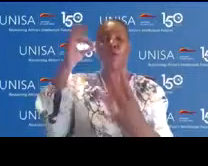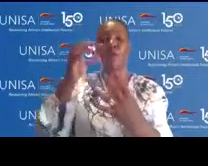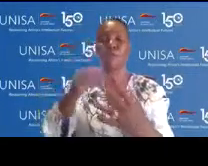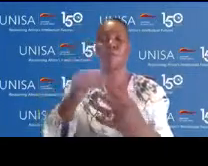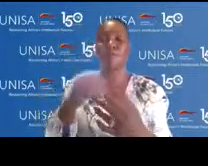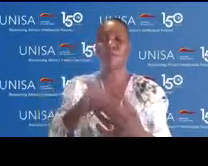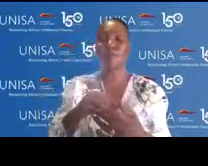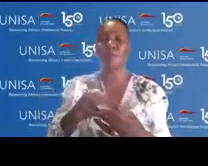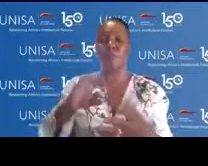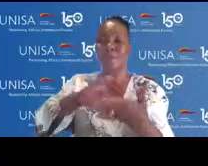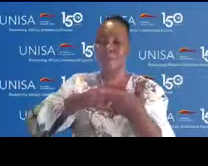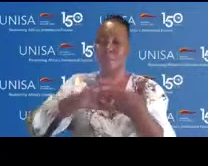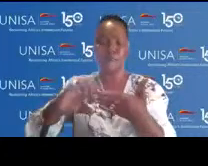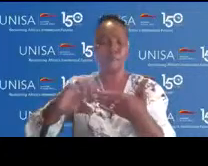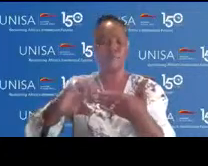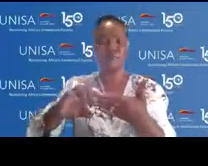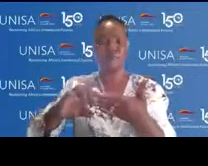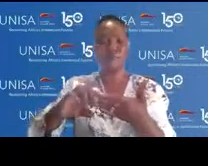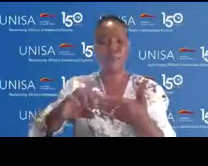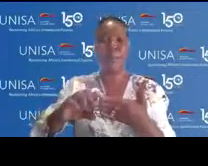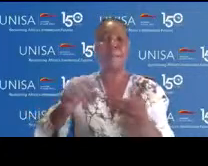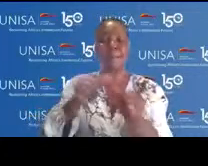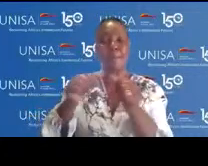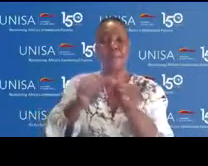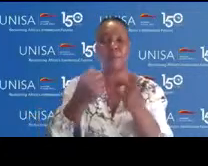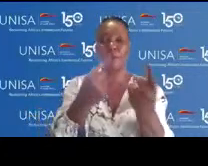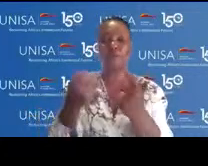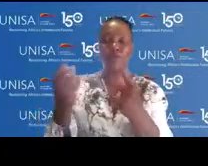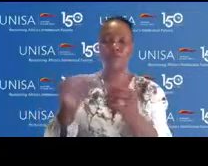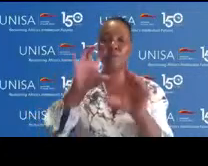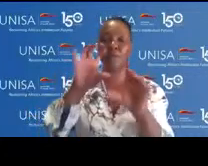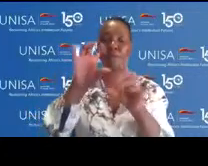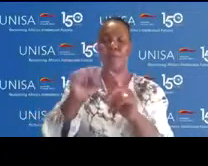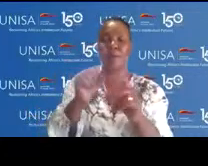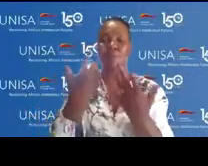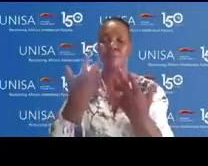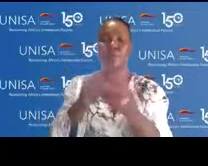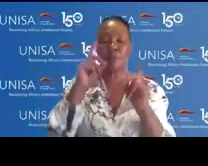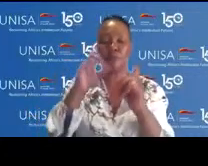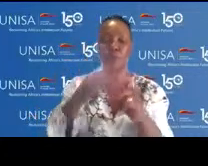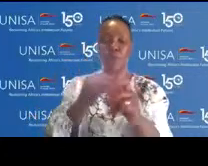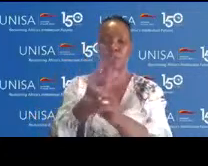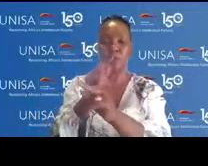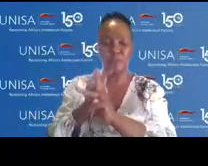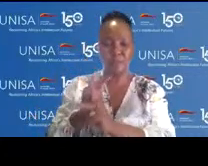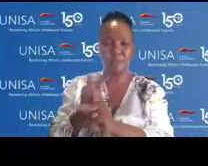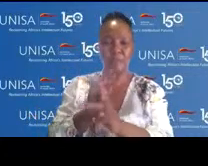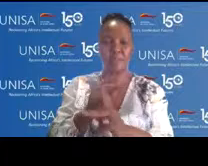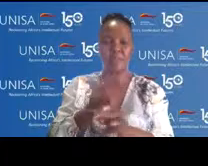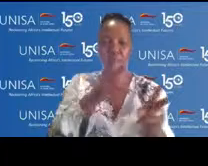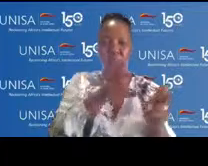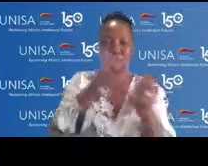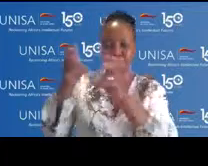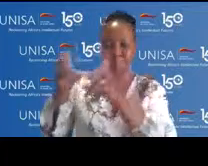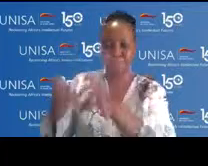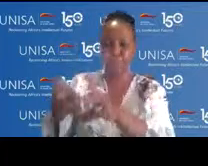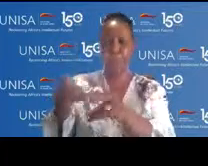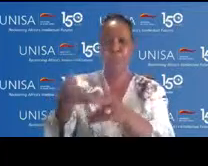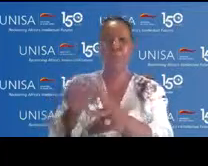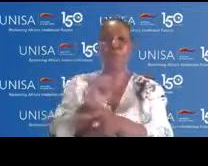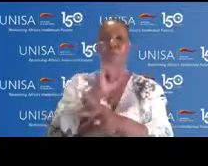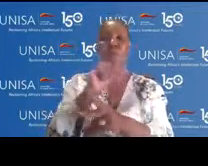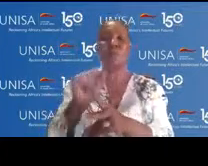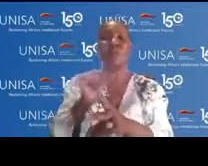things, maybe just go find the pictures that you want to keep and then go copy them over to your C drive. And once they're there, then you can come delete